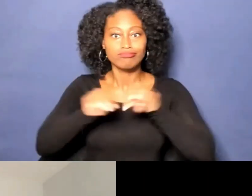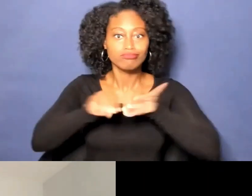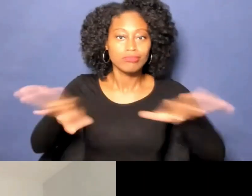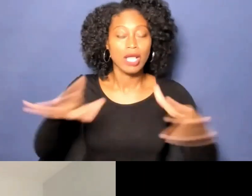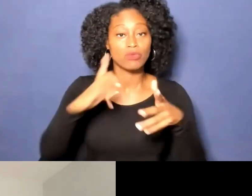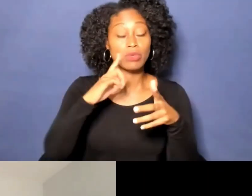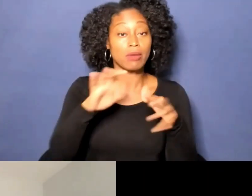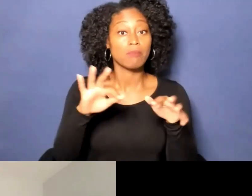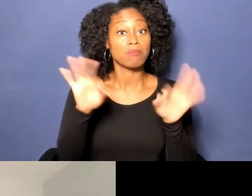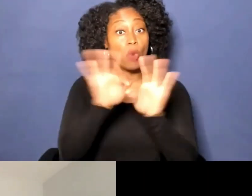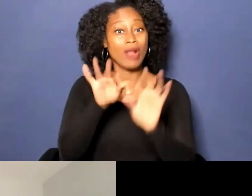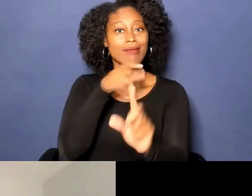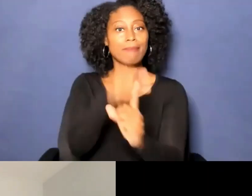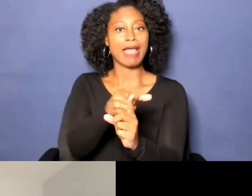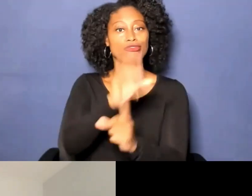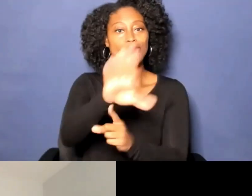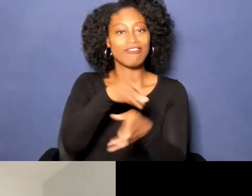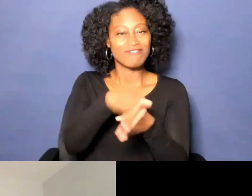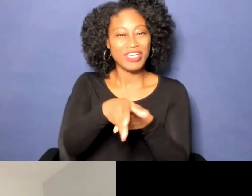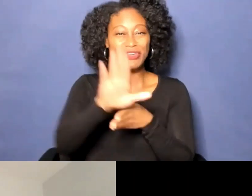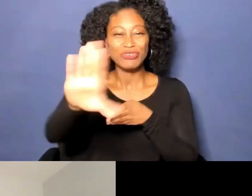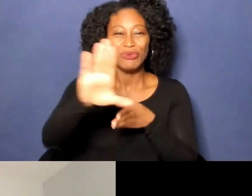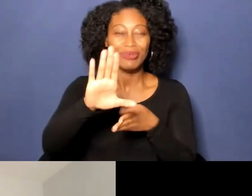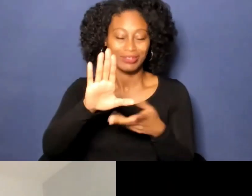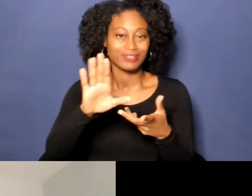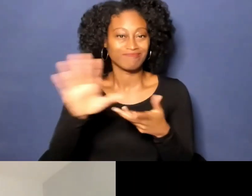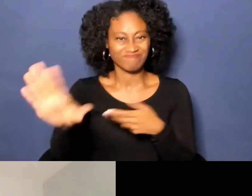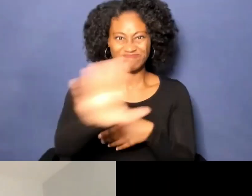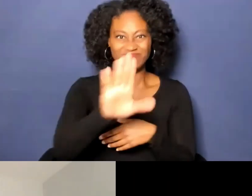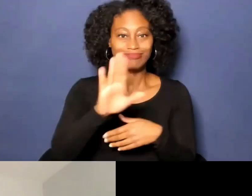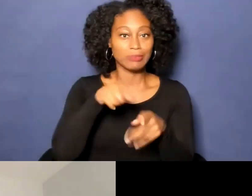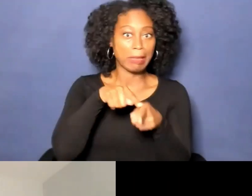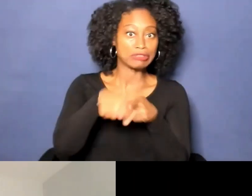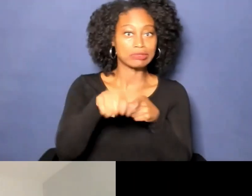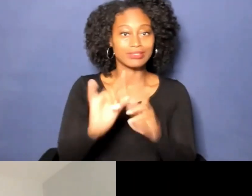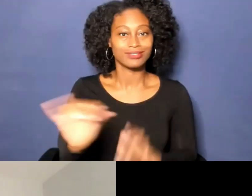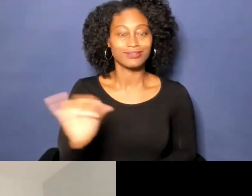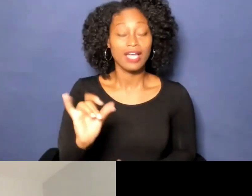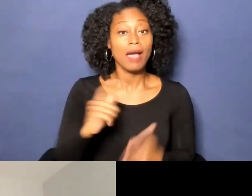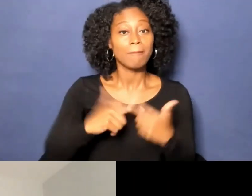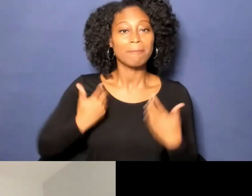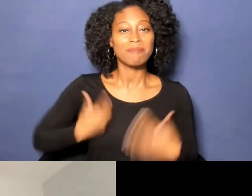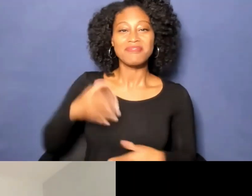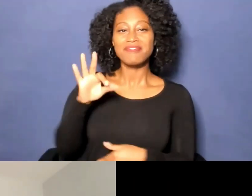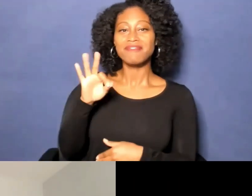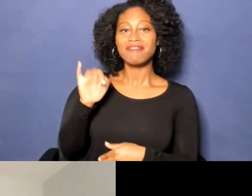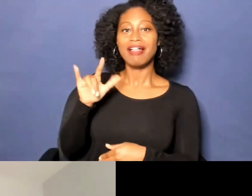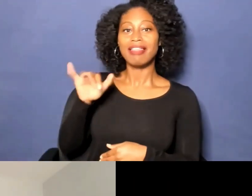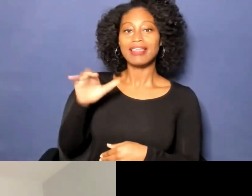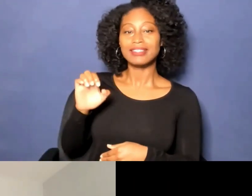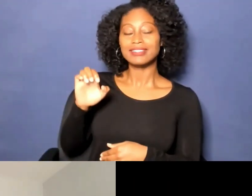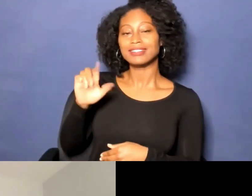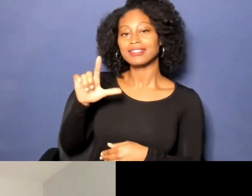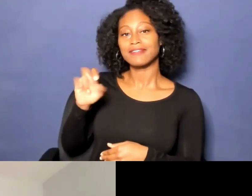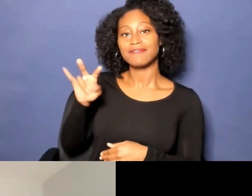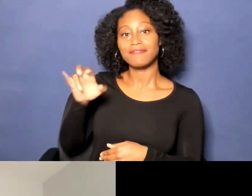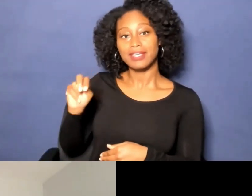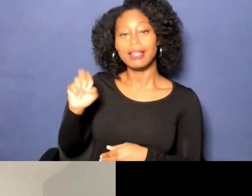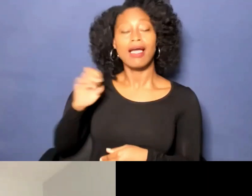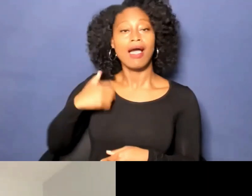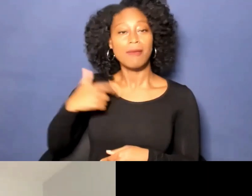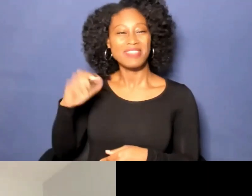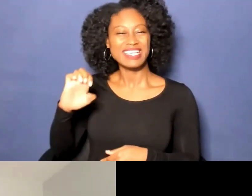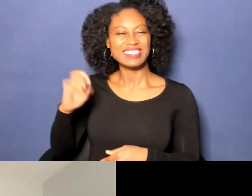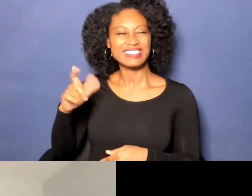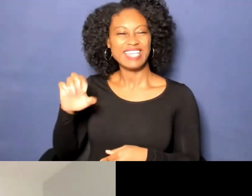your careers. I am Felice Levine, Executive Director of the American Educational Research Association.